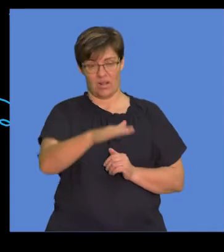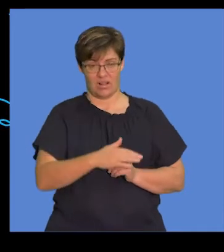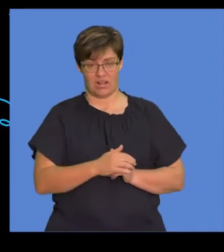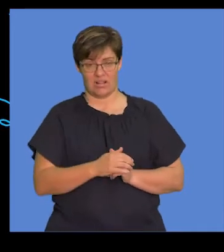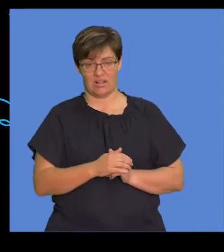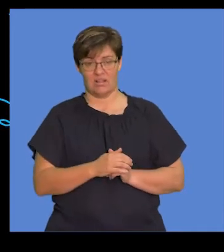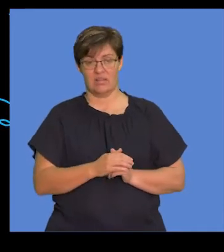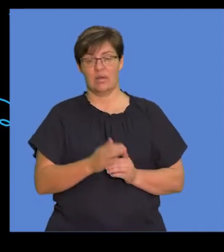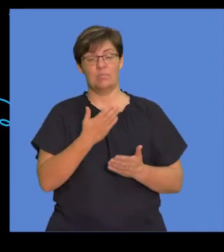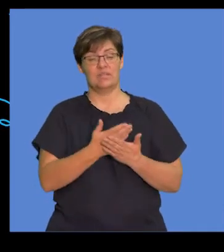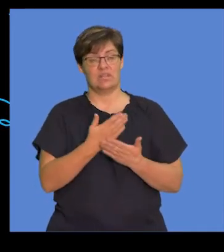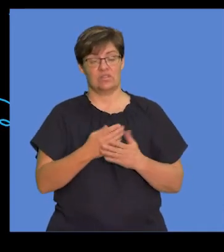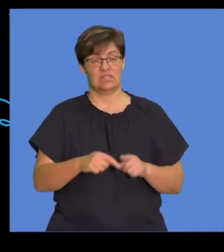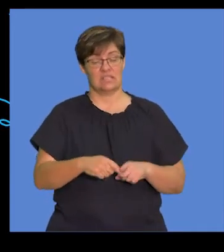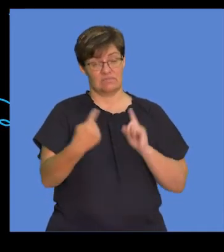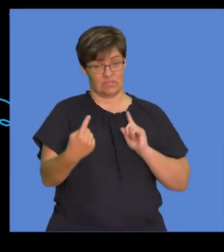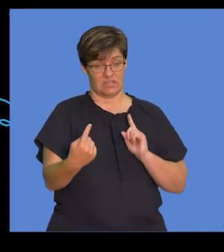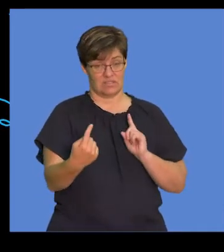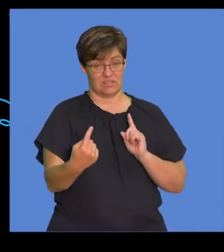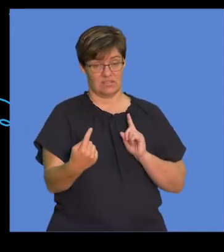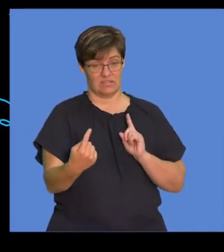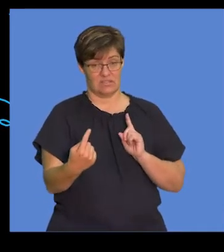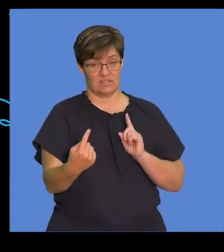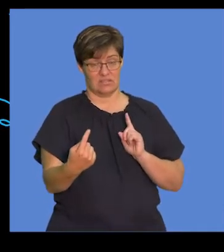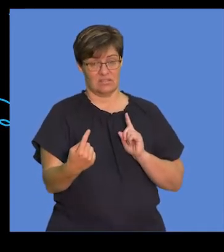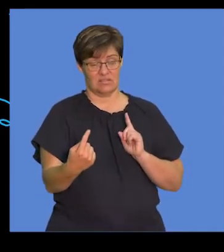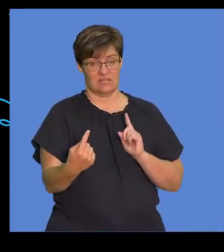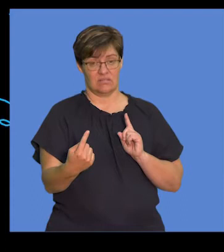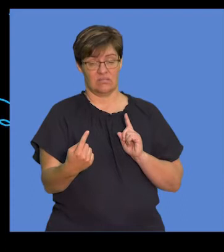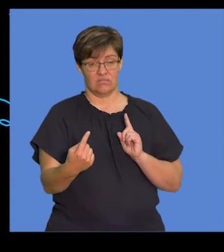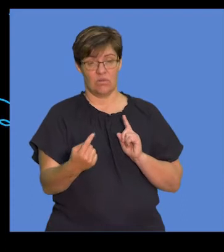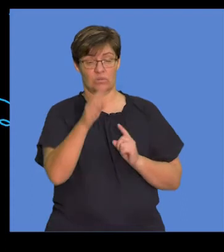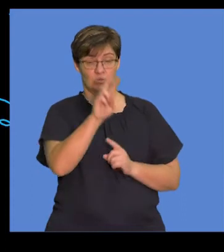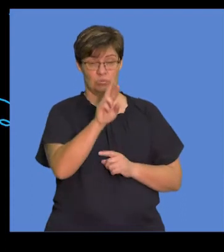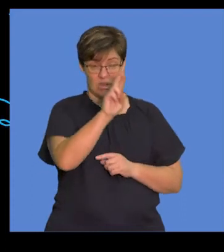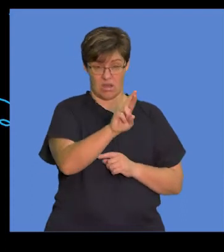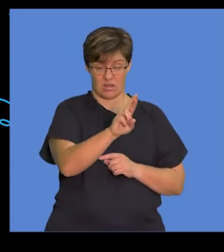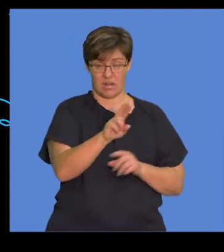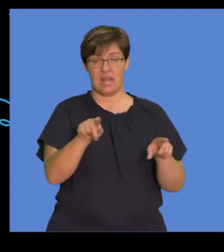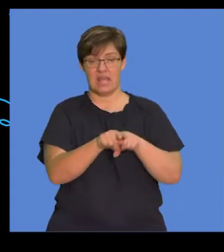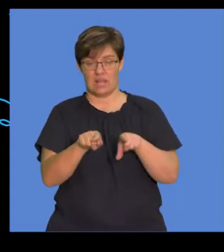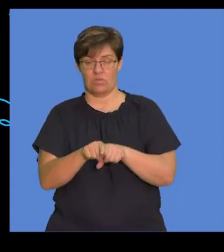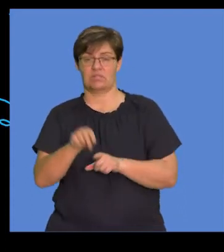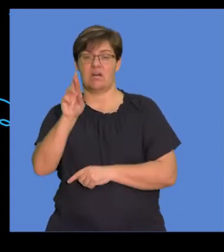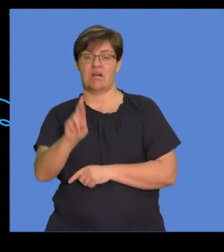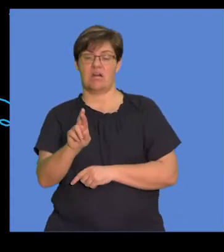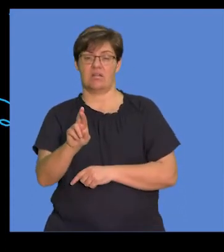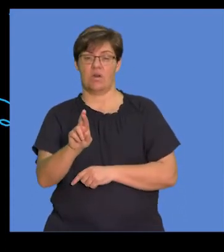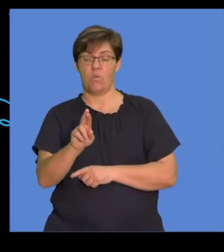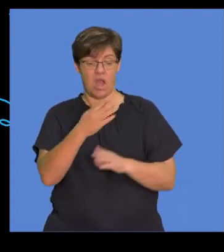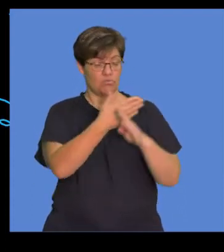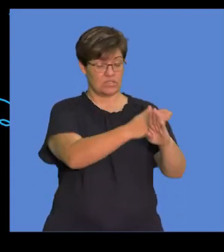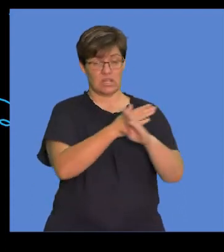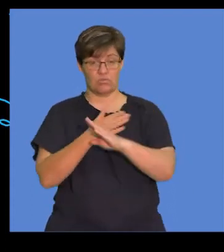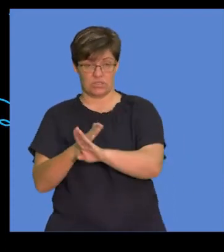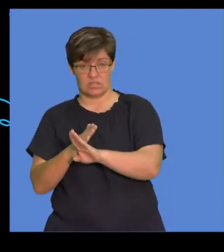E, we know that the potential difference, which goes, the potential difference across 2R is equals